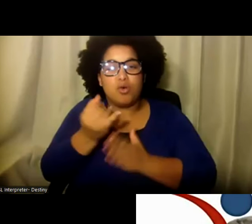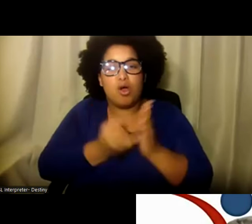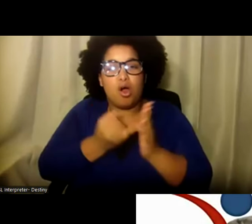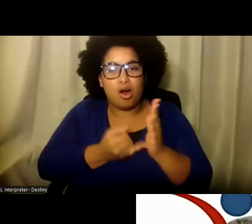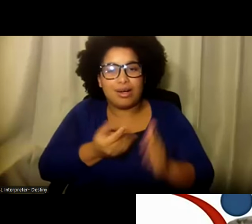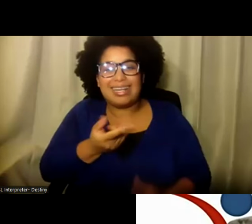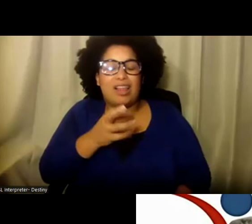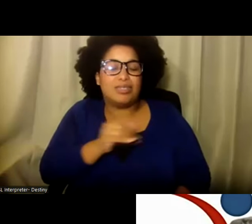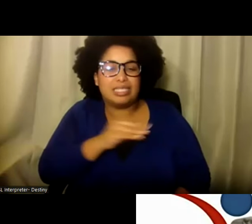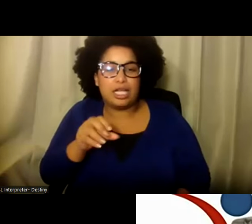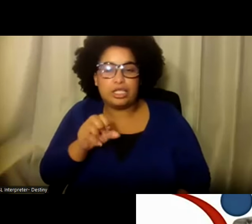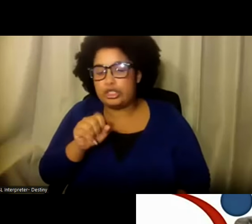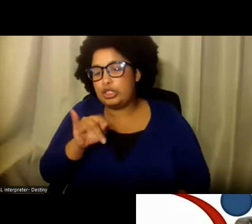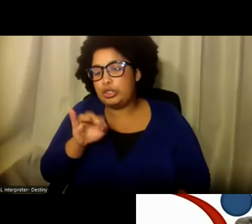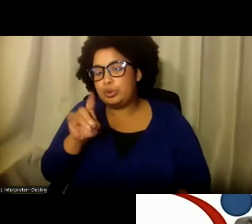studios. And